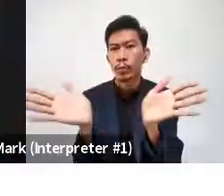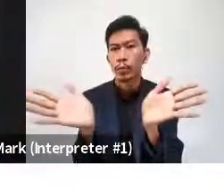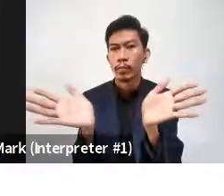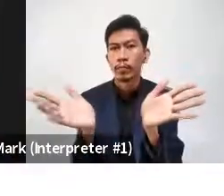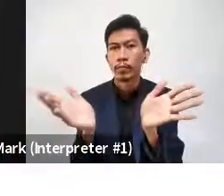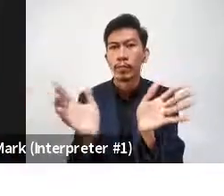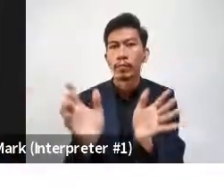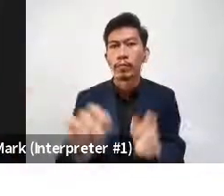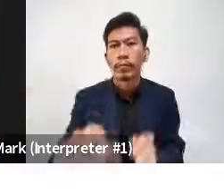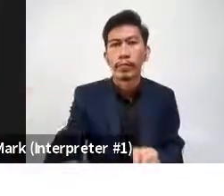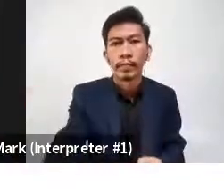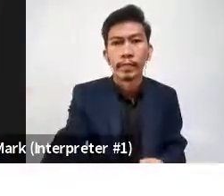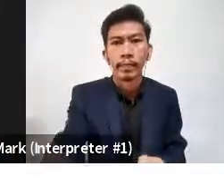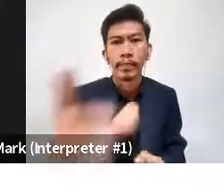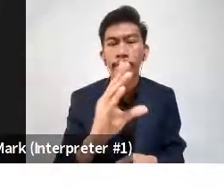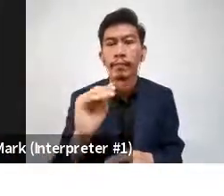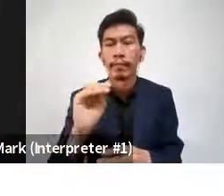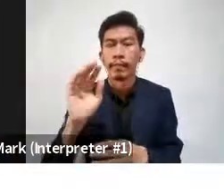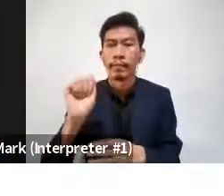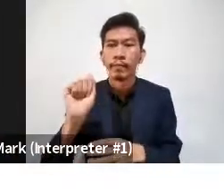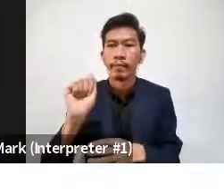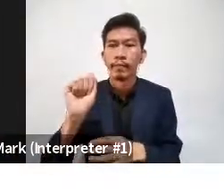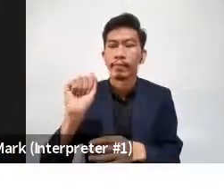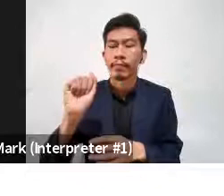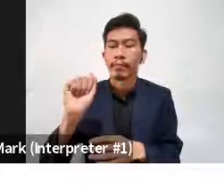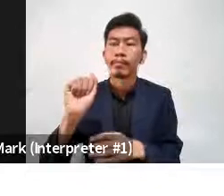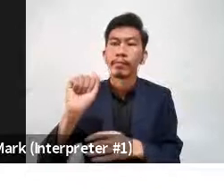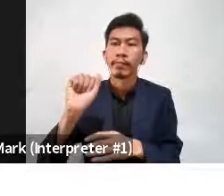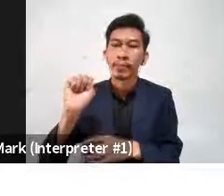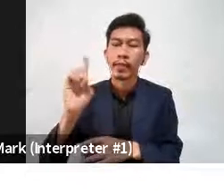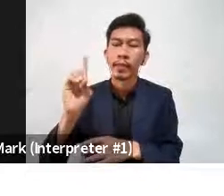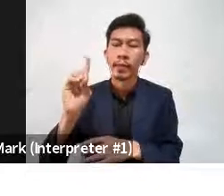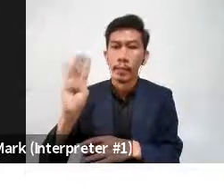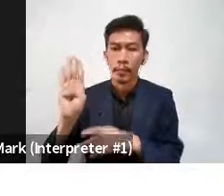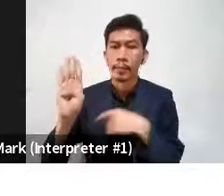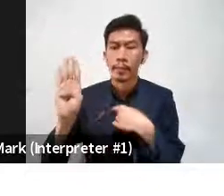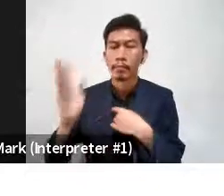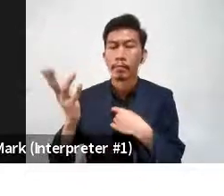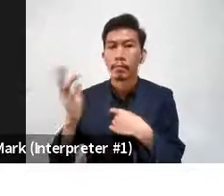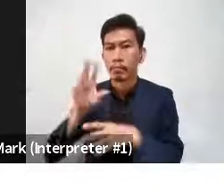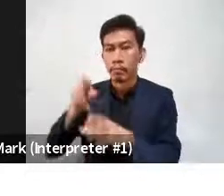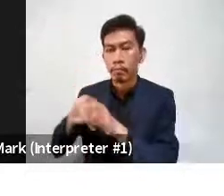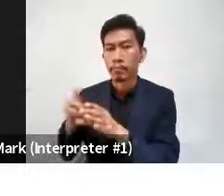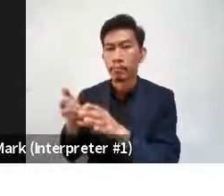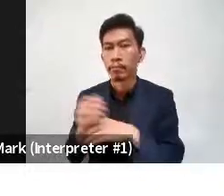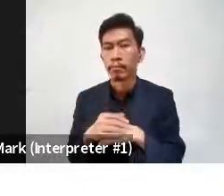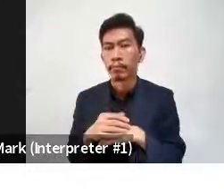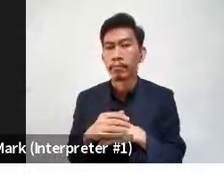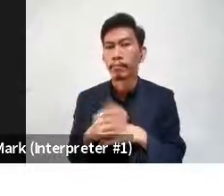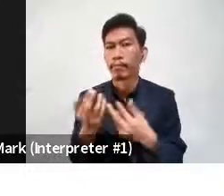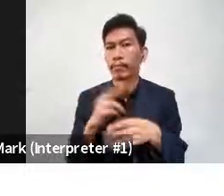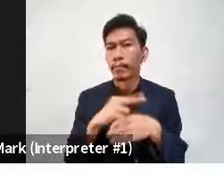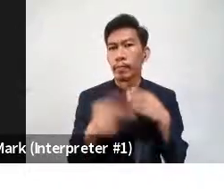Asian Development Bank are currently working on that I am involved with. So the results are